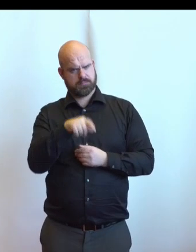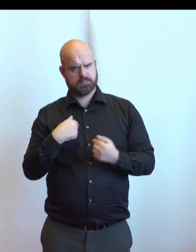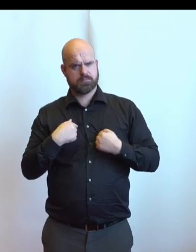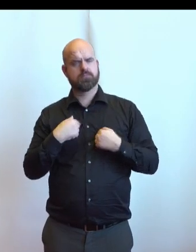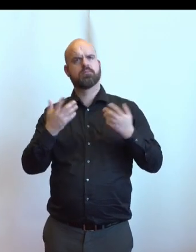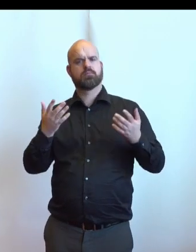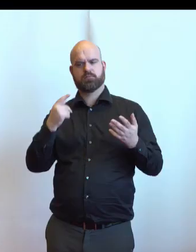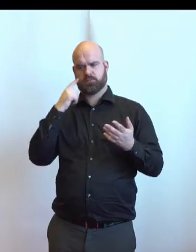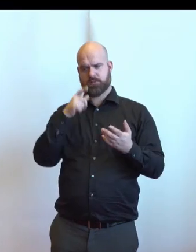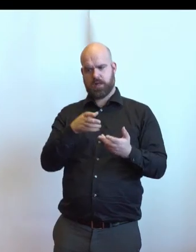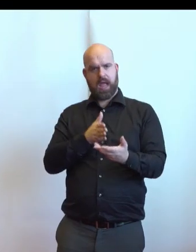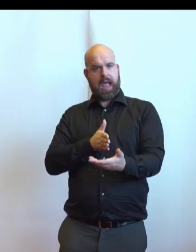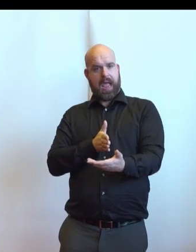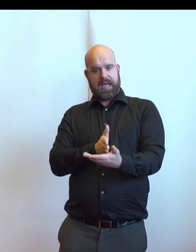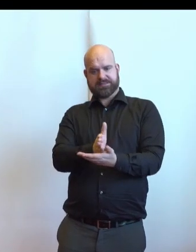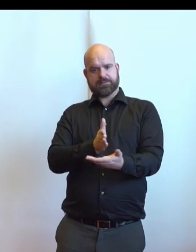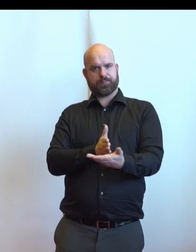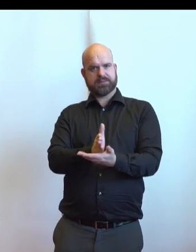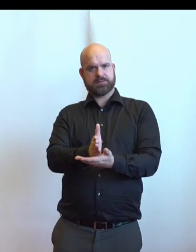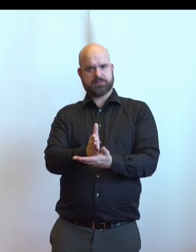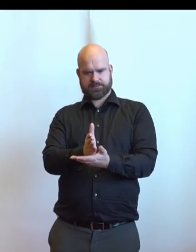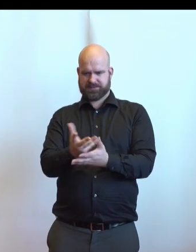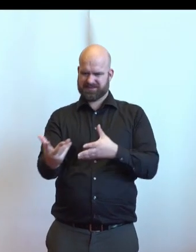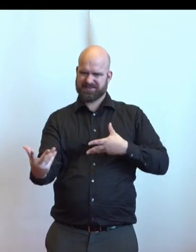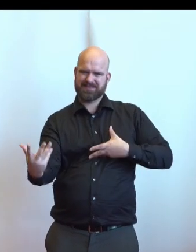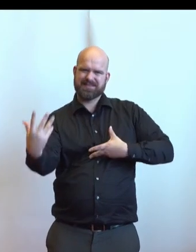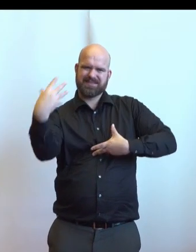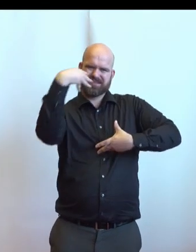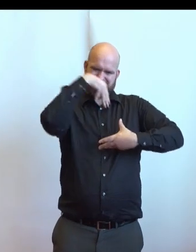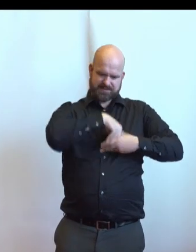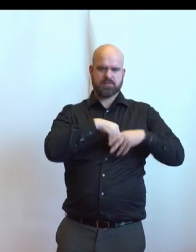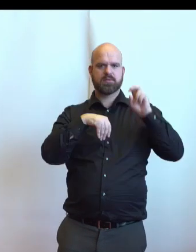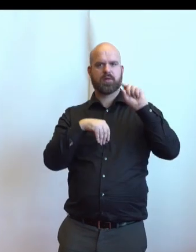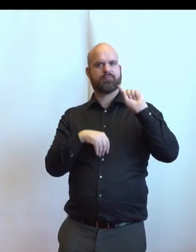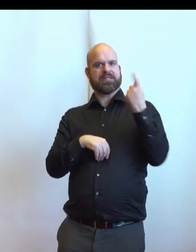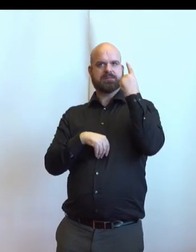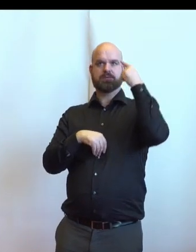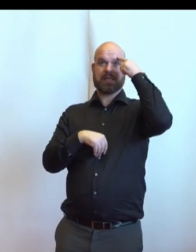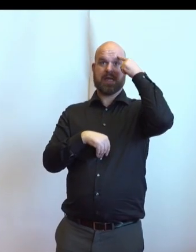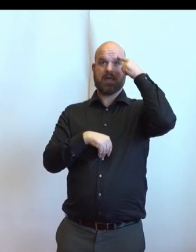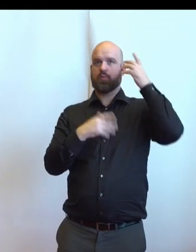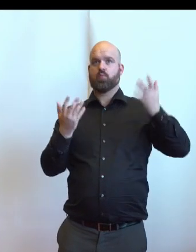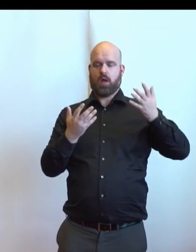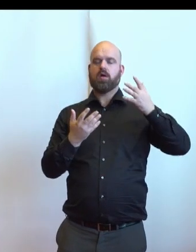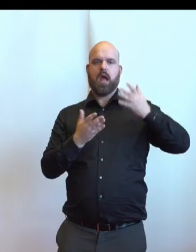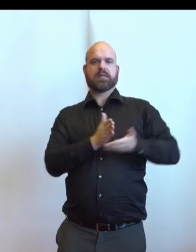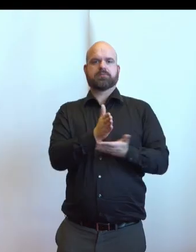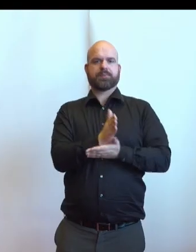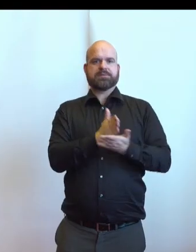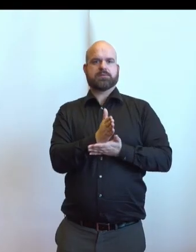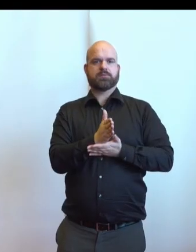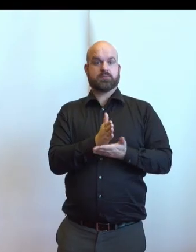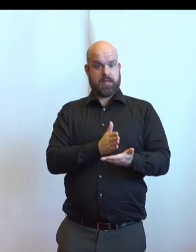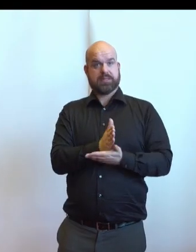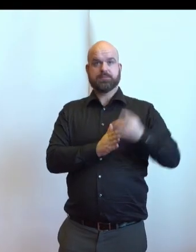accessibility and designing it in from the beginning versus separate products or services, does it become a market in itself, or